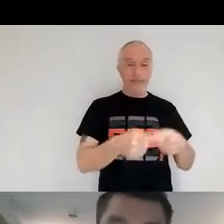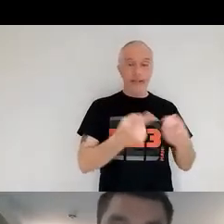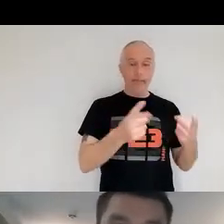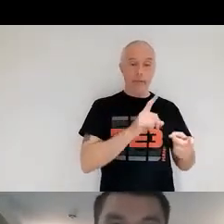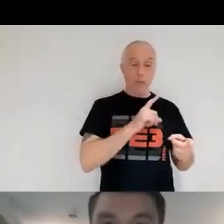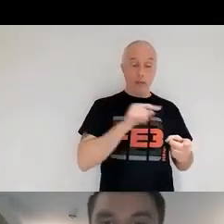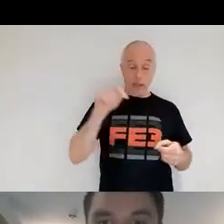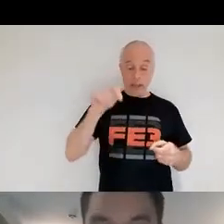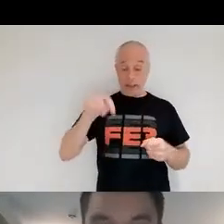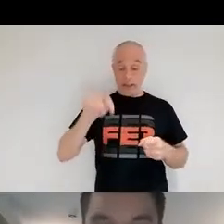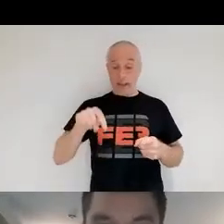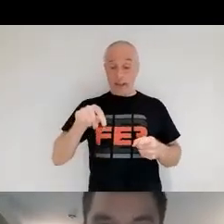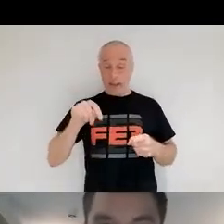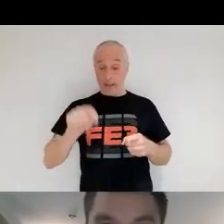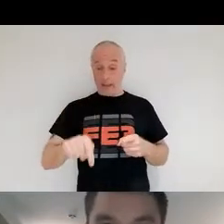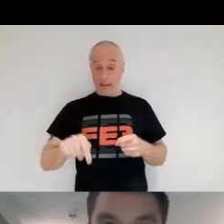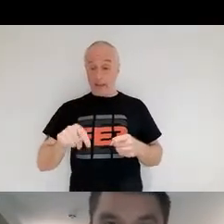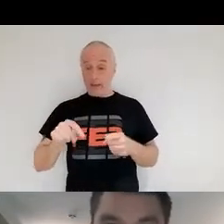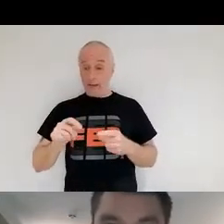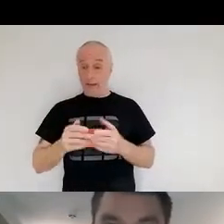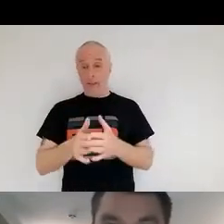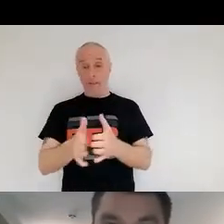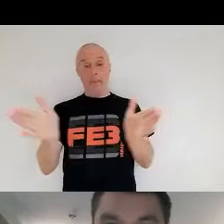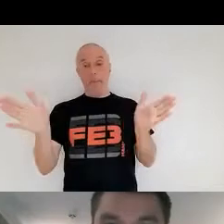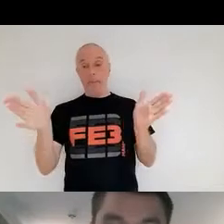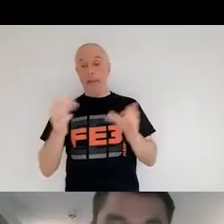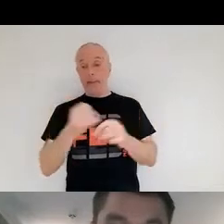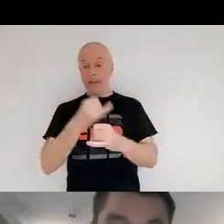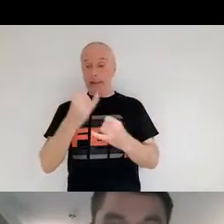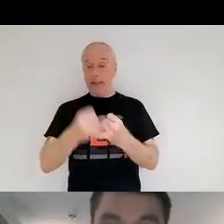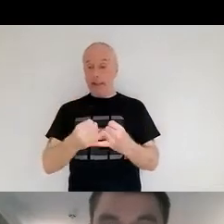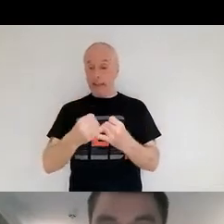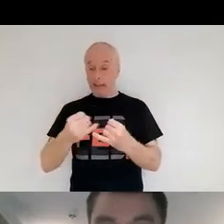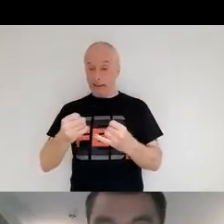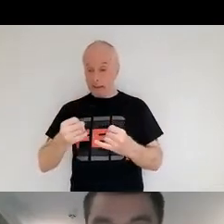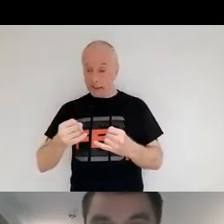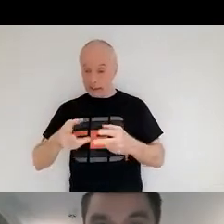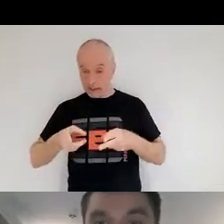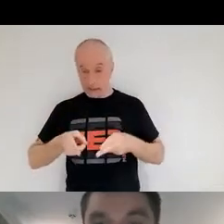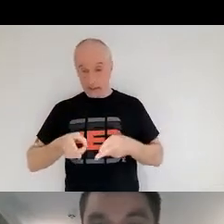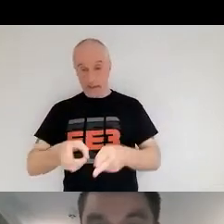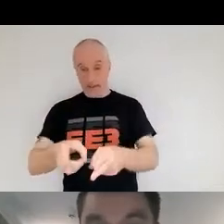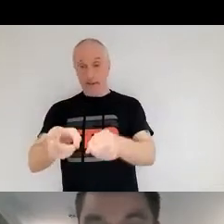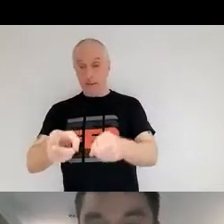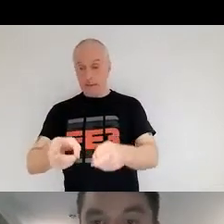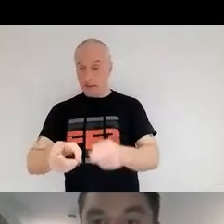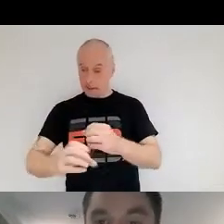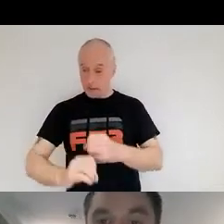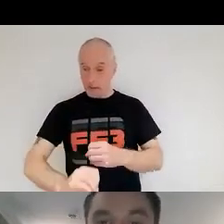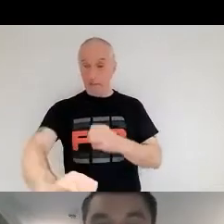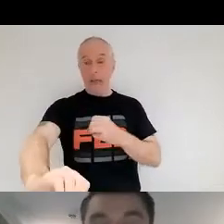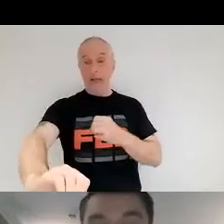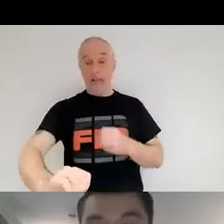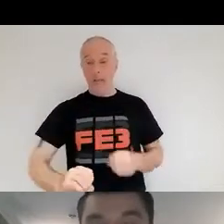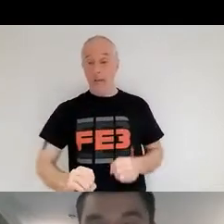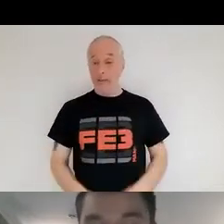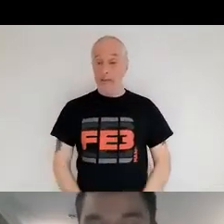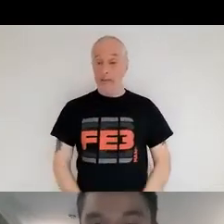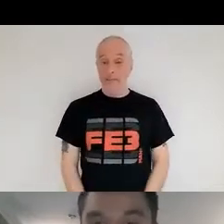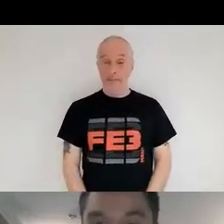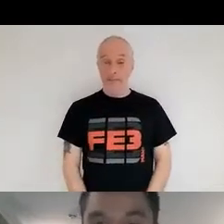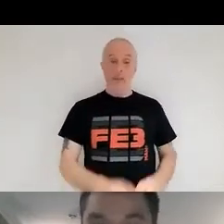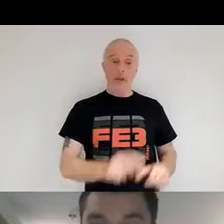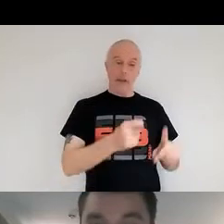sort of physical makeup that most of the supplies of gas to our homes look like. So we're no longer on a private